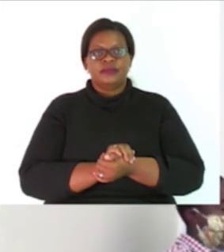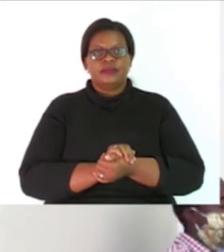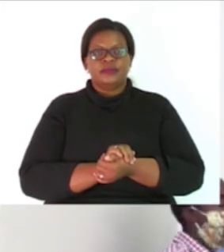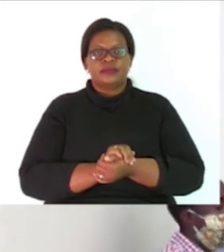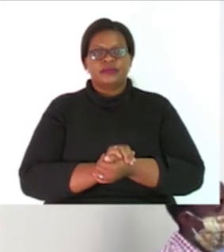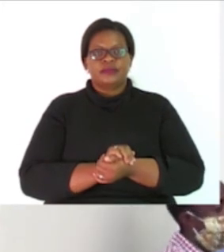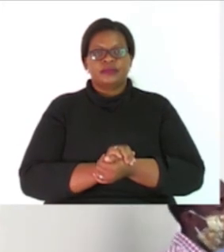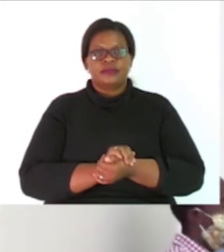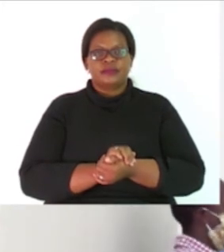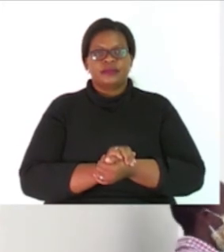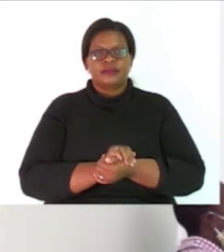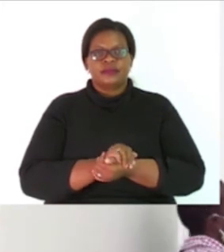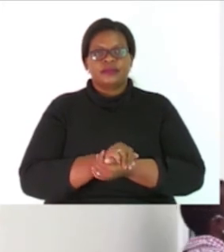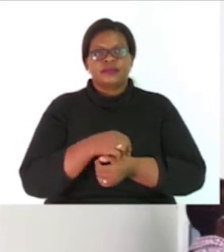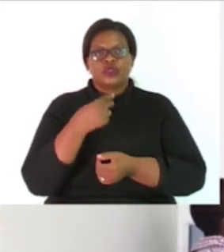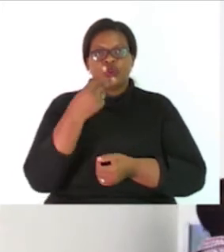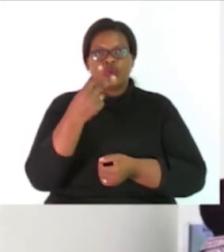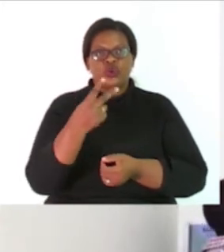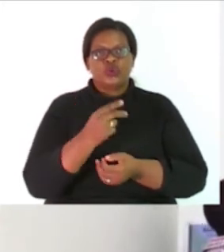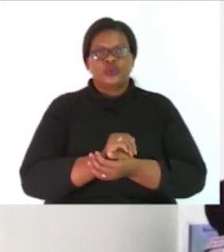What else? 2. 2.